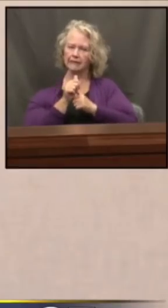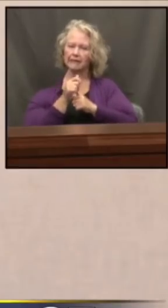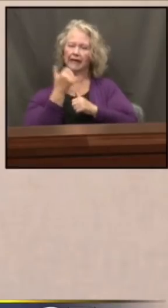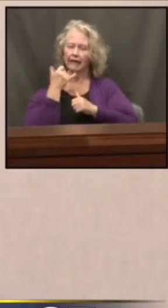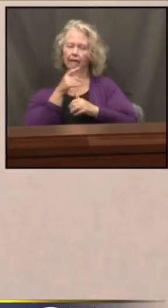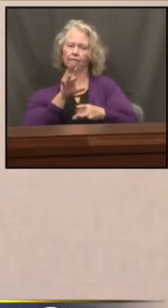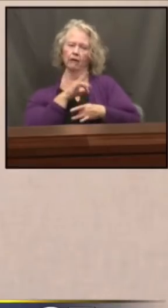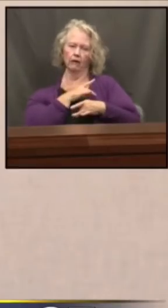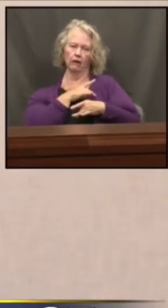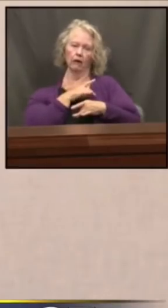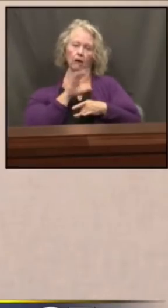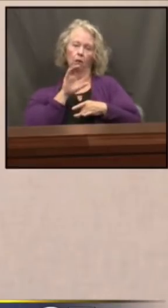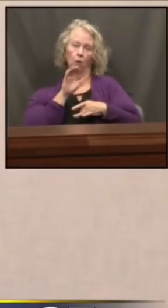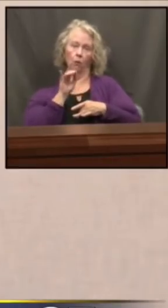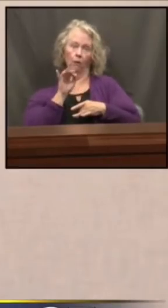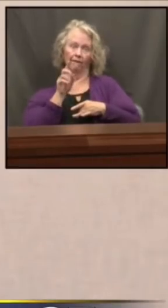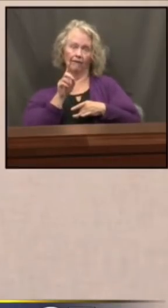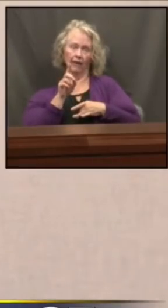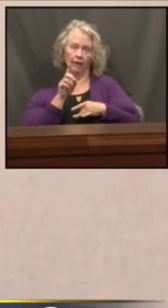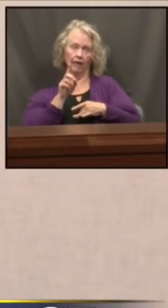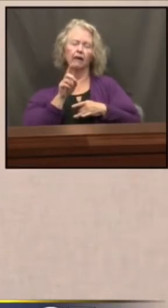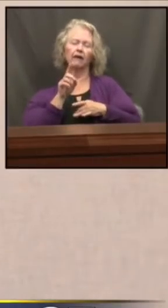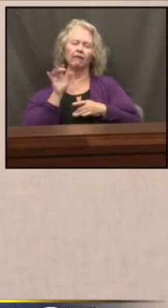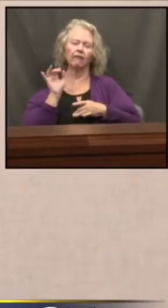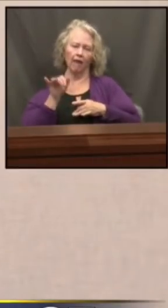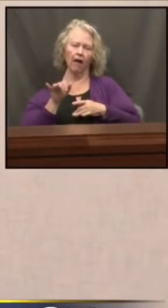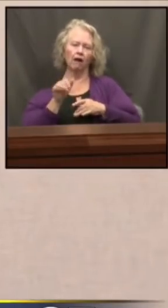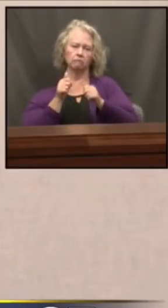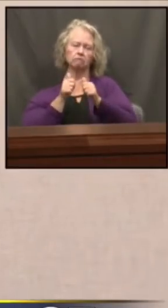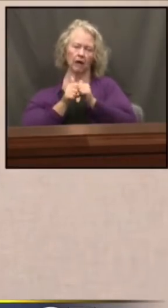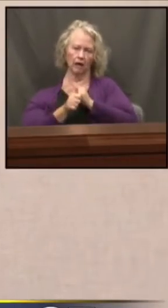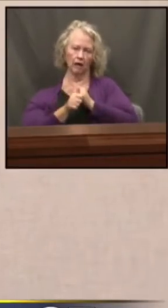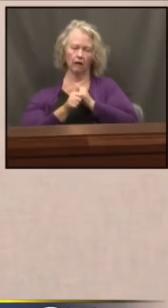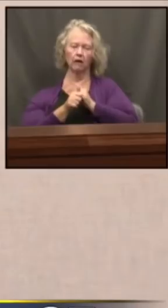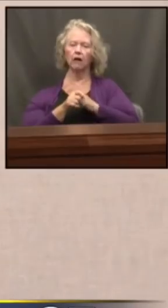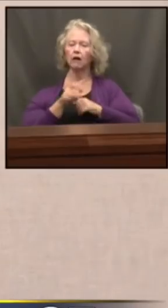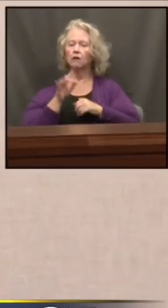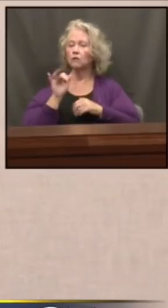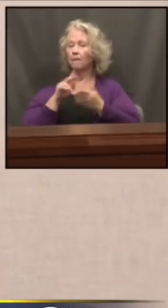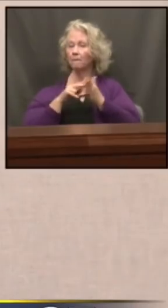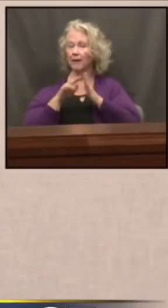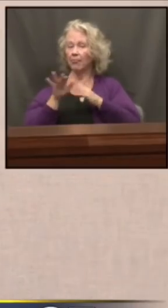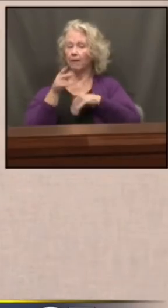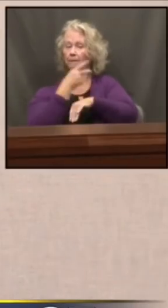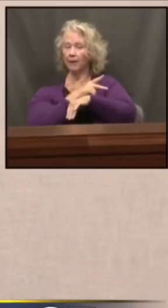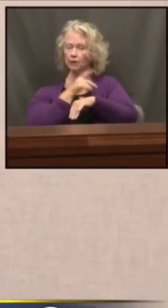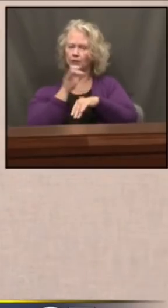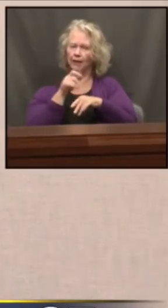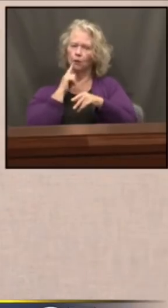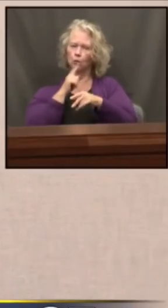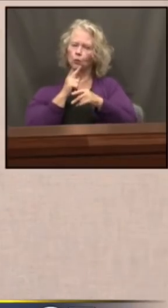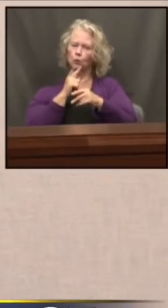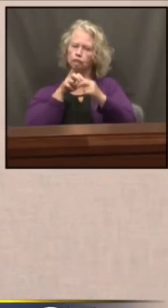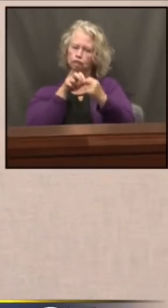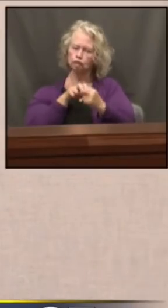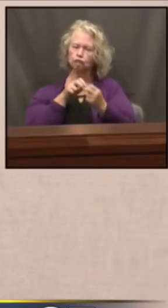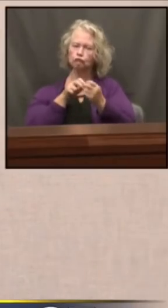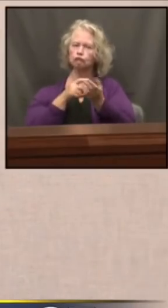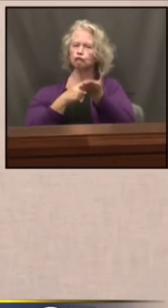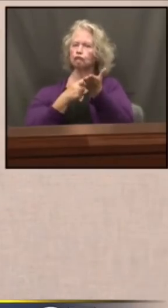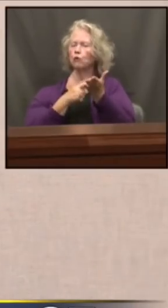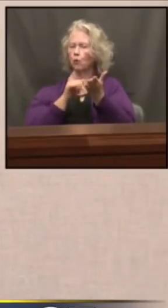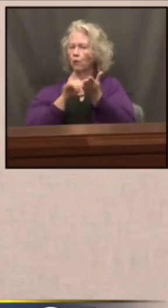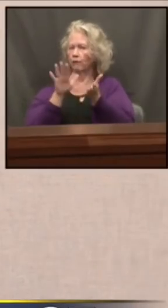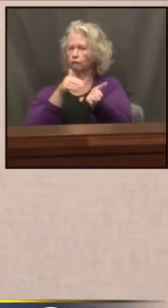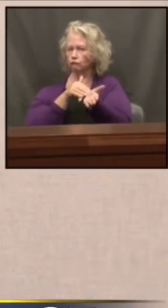COVID-19. And so that is something that a patient can discuss with their physician. And based on the